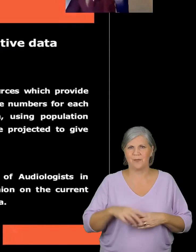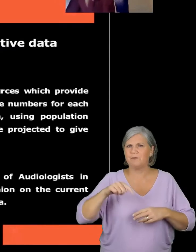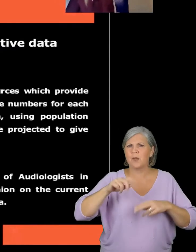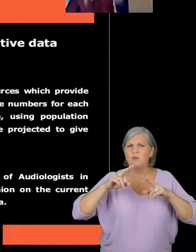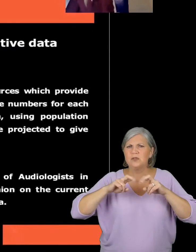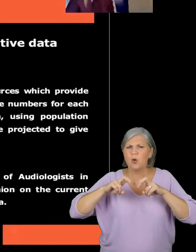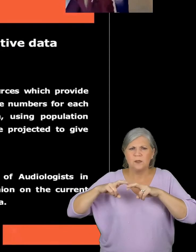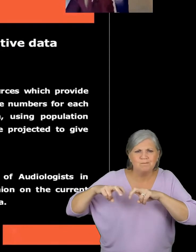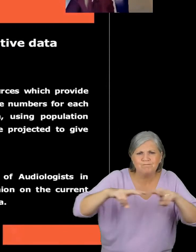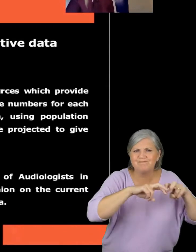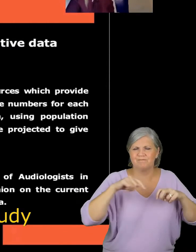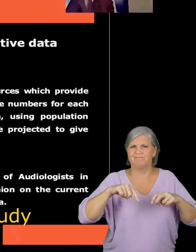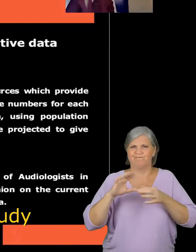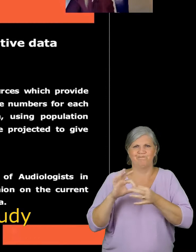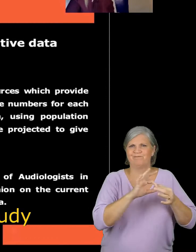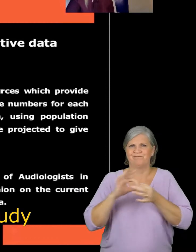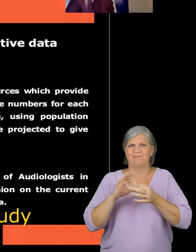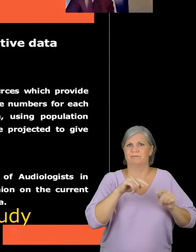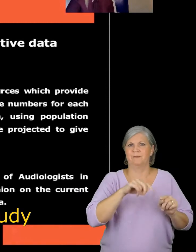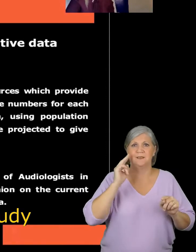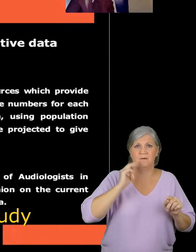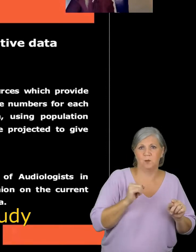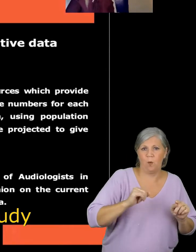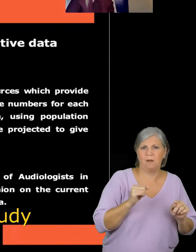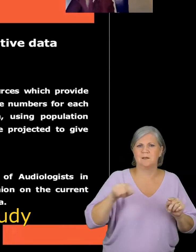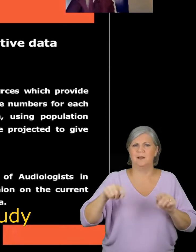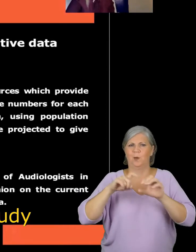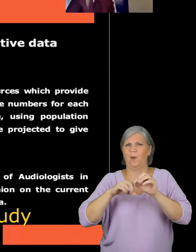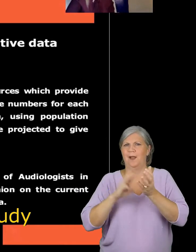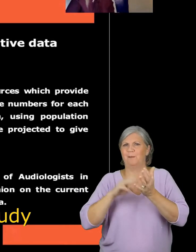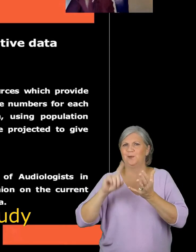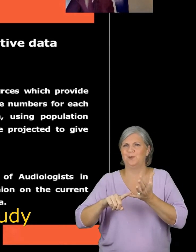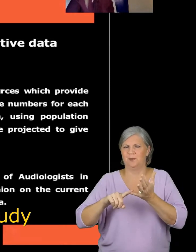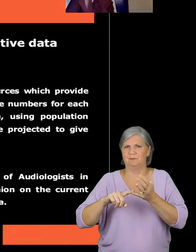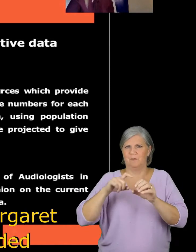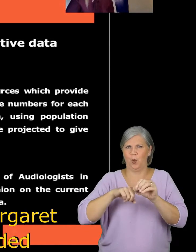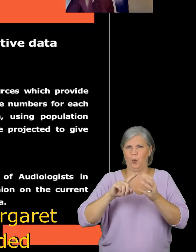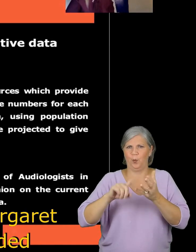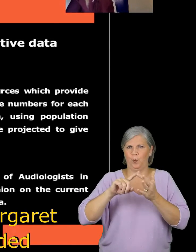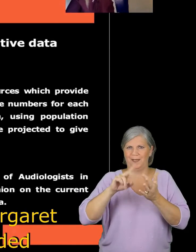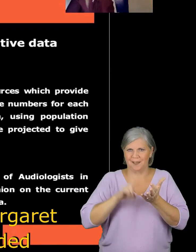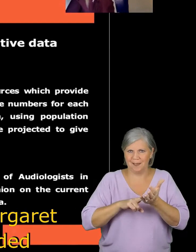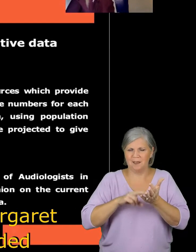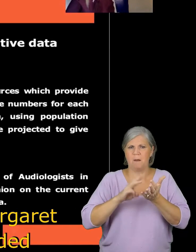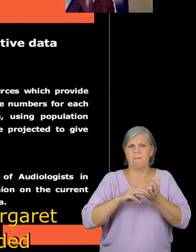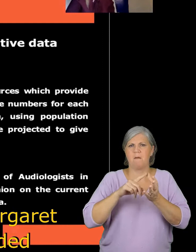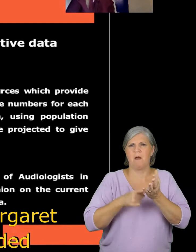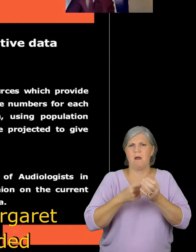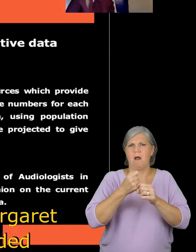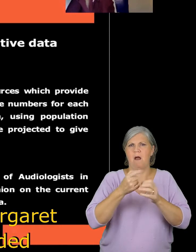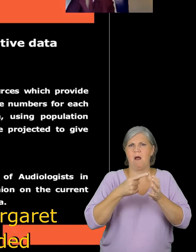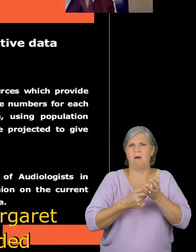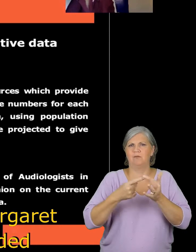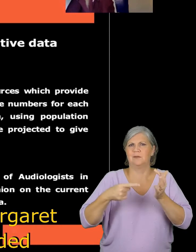project. As I said, this research study is a partnership between Deaf Scotland and Queen Margaret